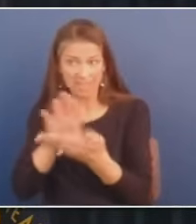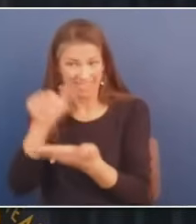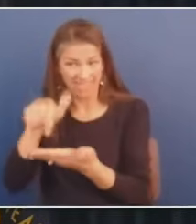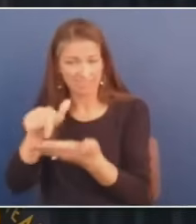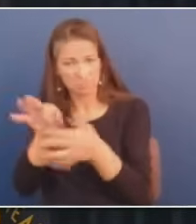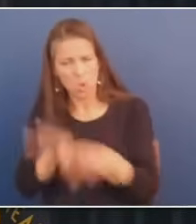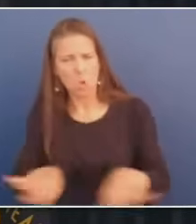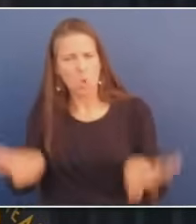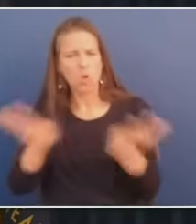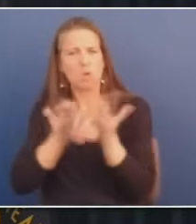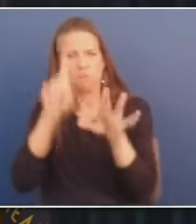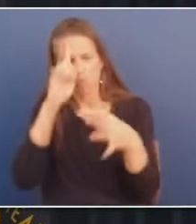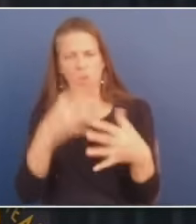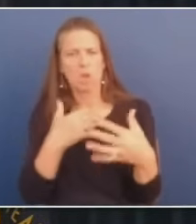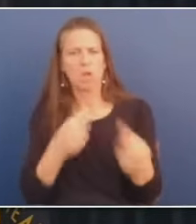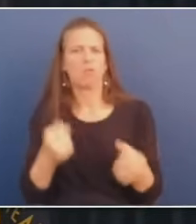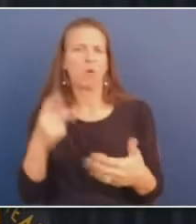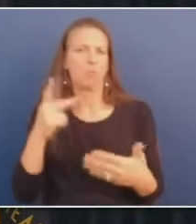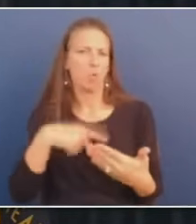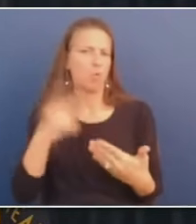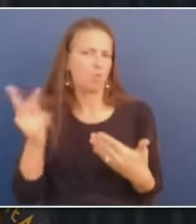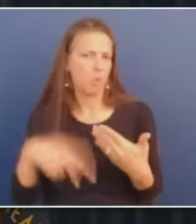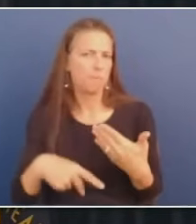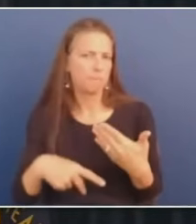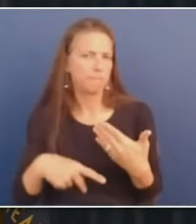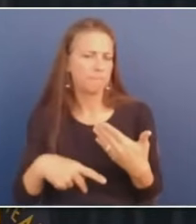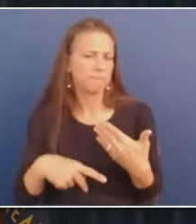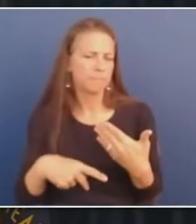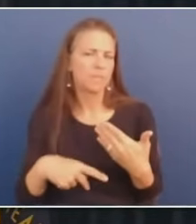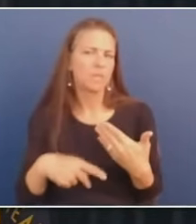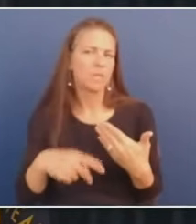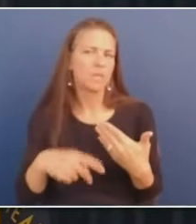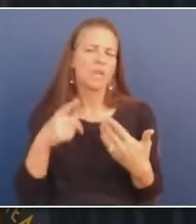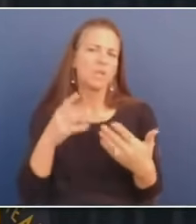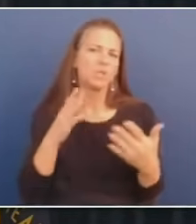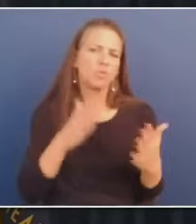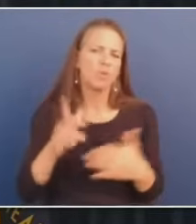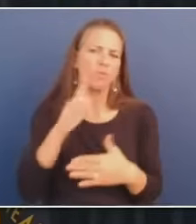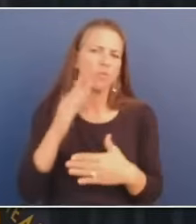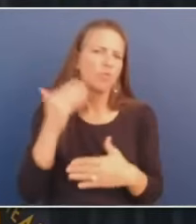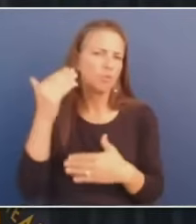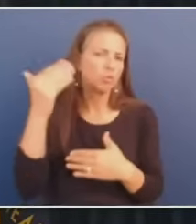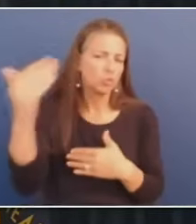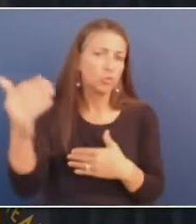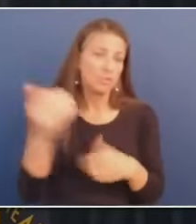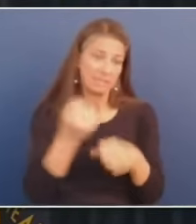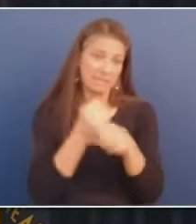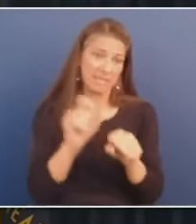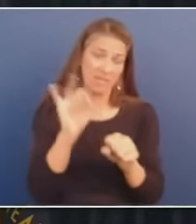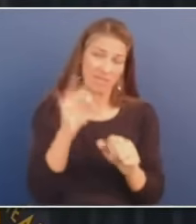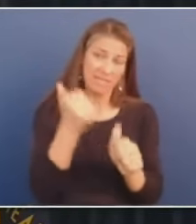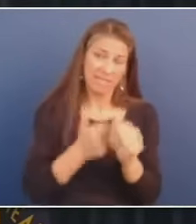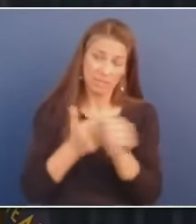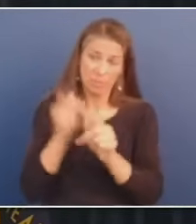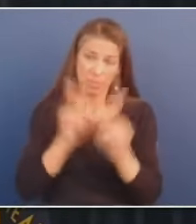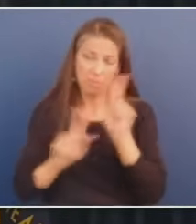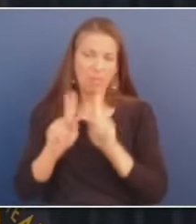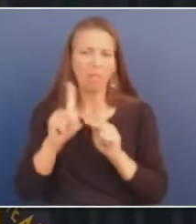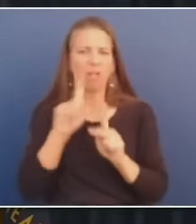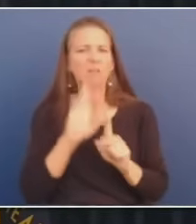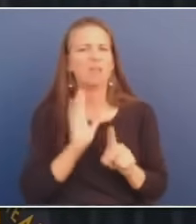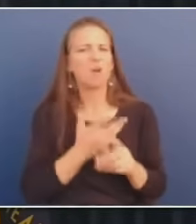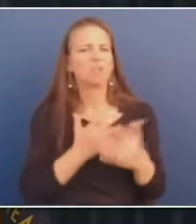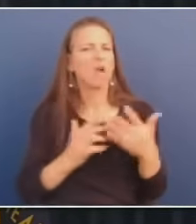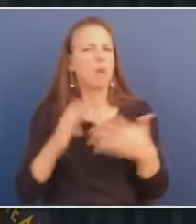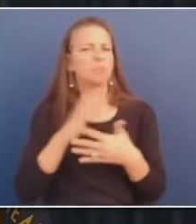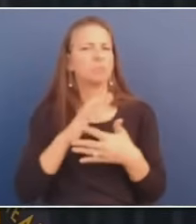assistance programs that are available and for improving future preparedness. The safety of each Kentuckian is our top priority. We're here to